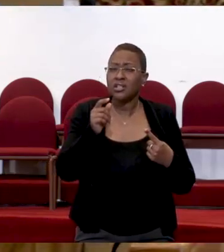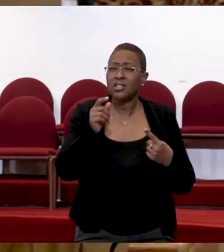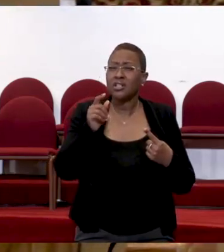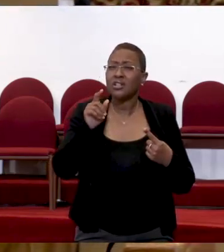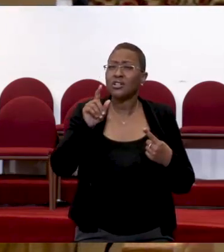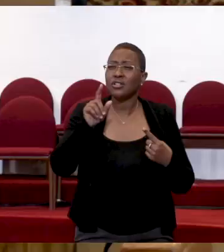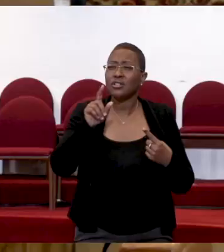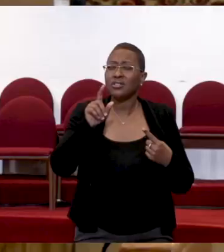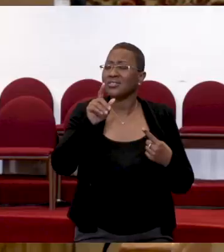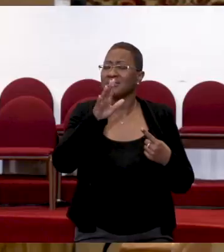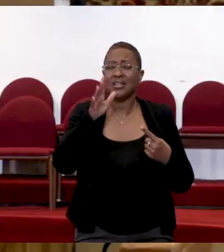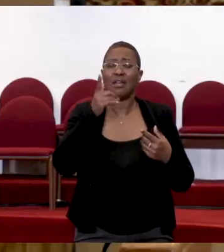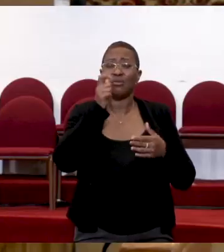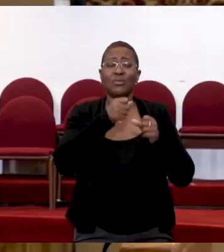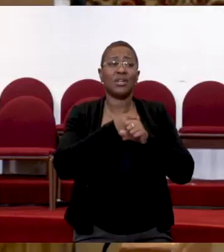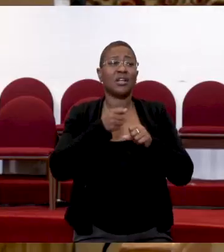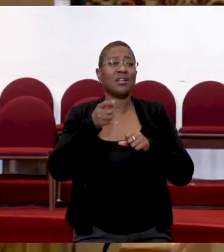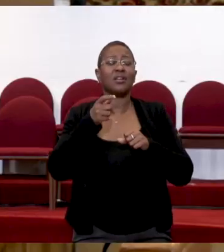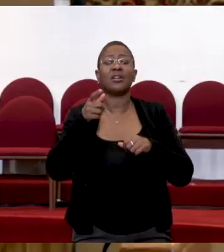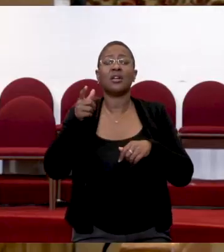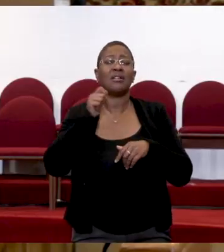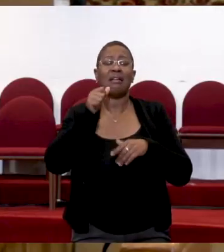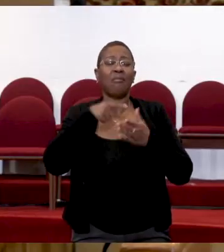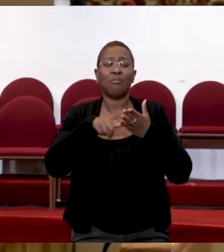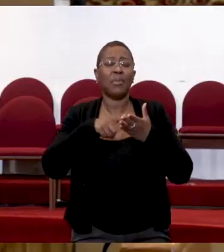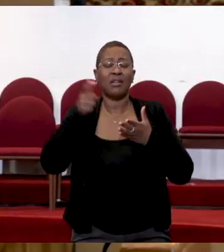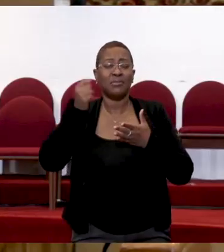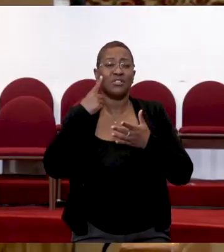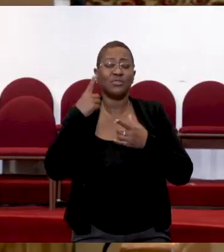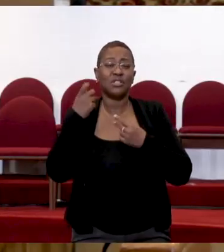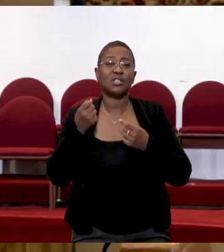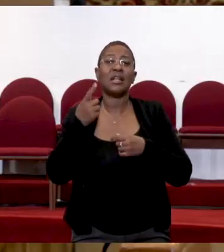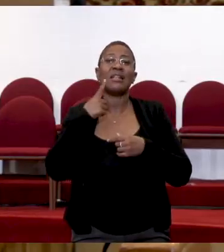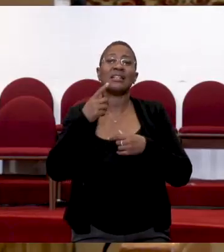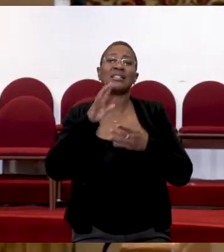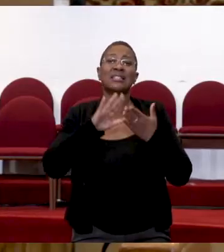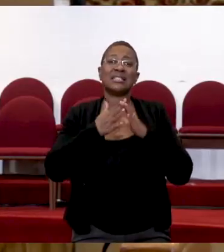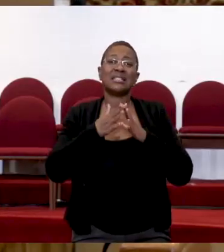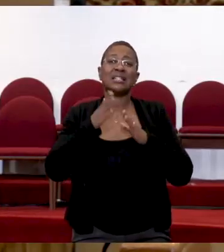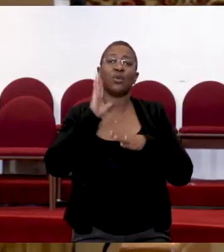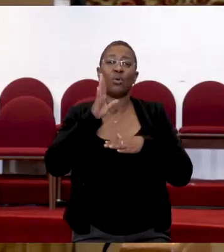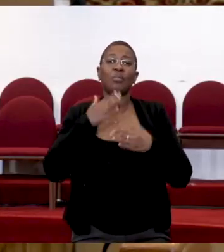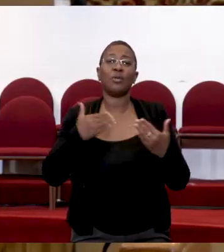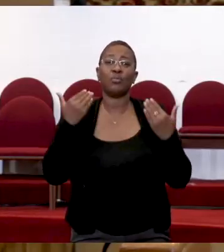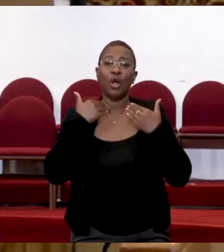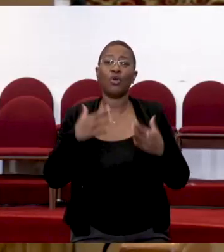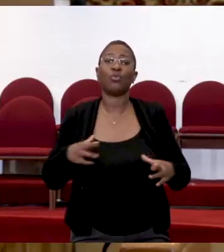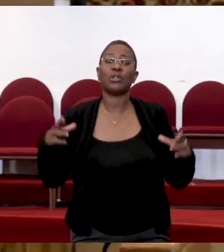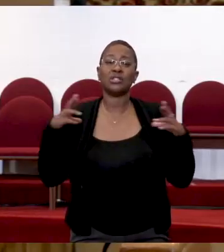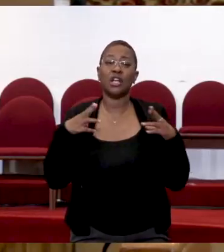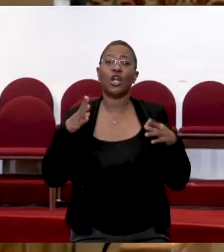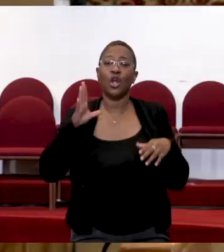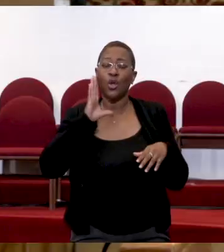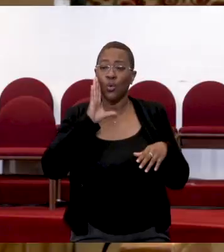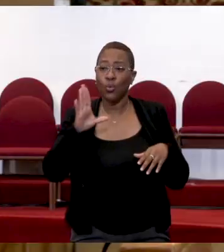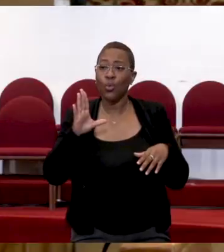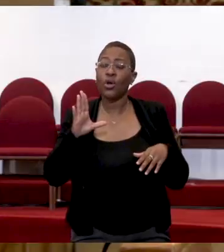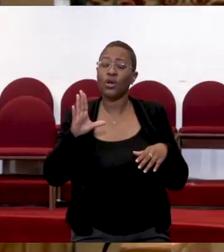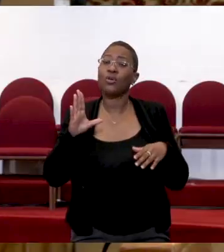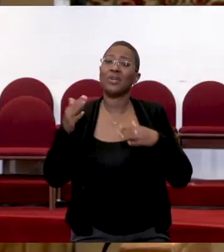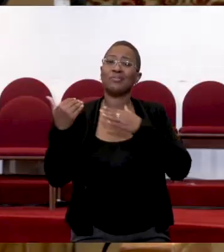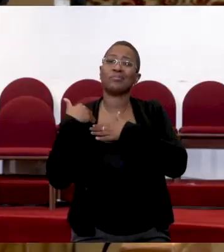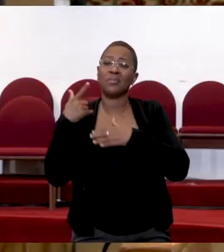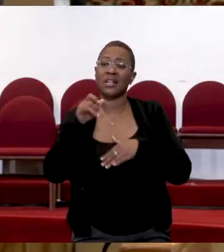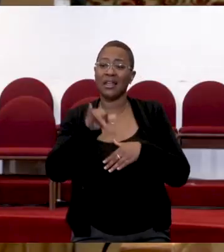and there was a lot of prediction that the city was going to be broke and the retirees were going to get another cut. City